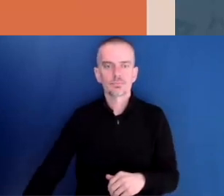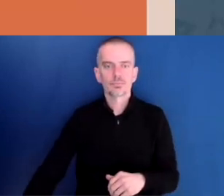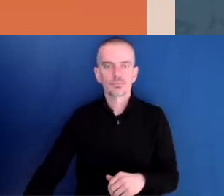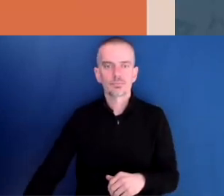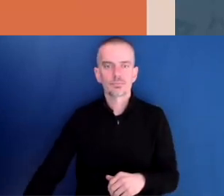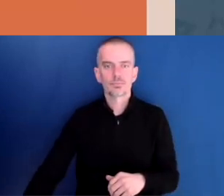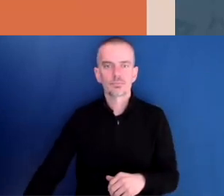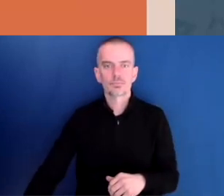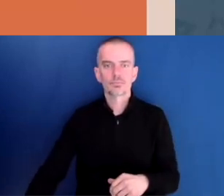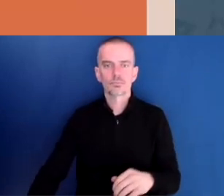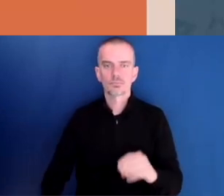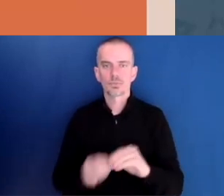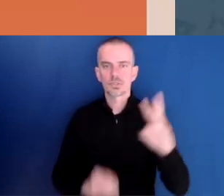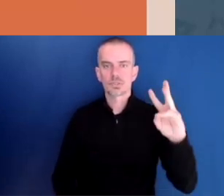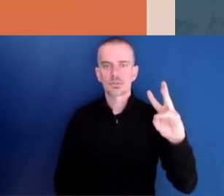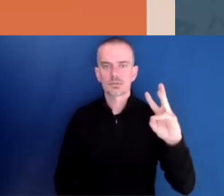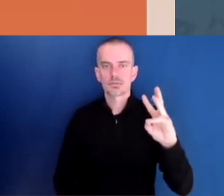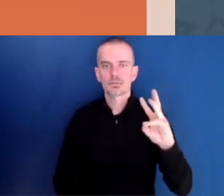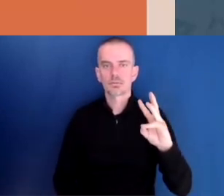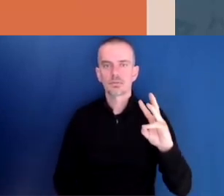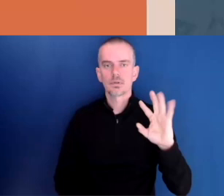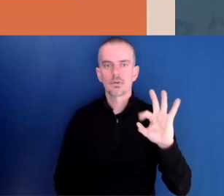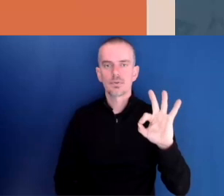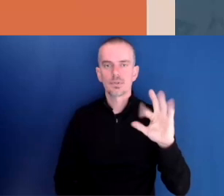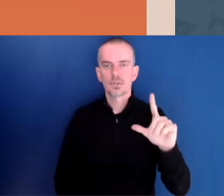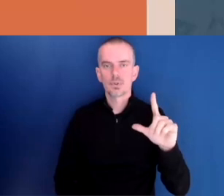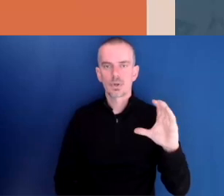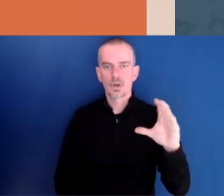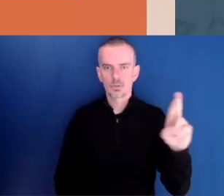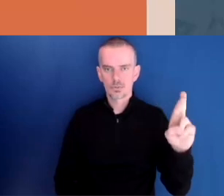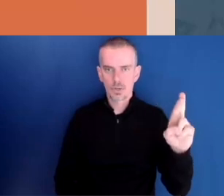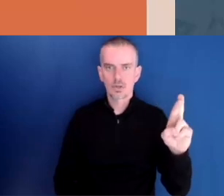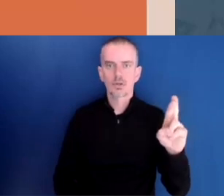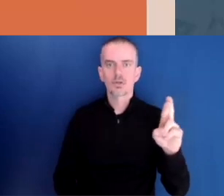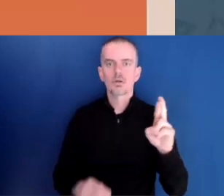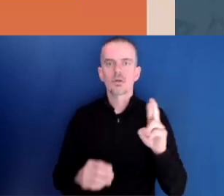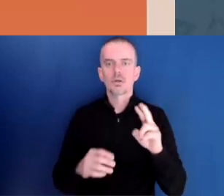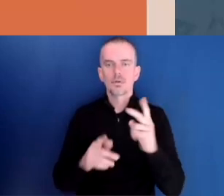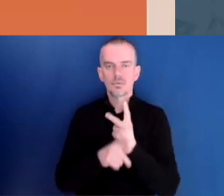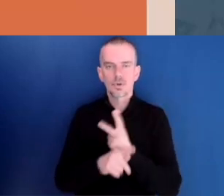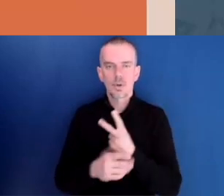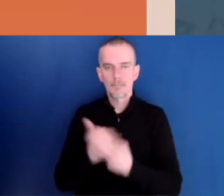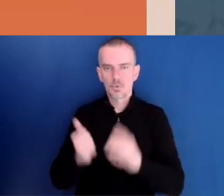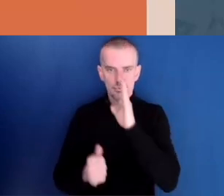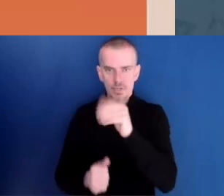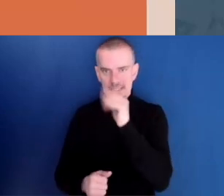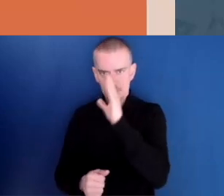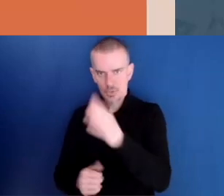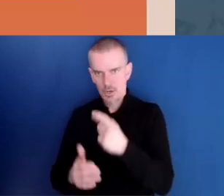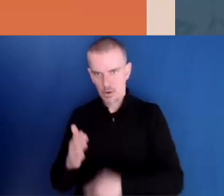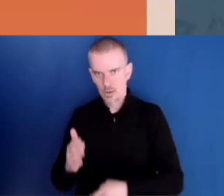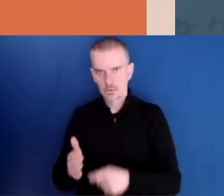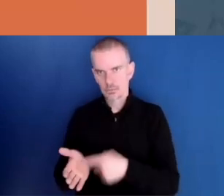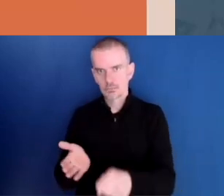and indirect costs associated with labor devoted to a federally funded project. So this is true. So it